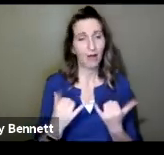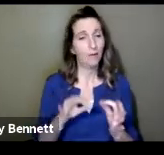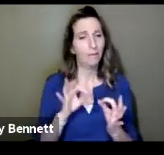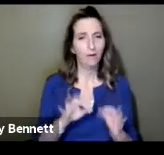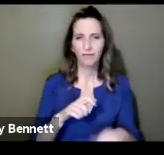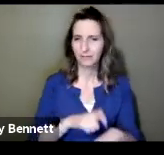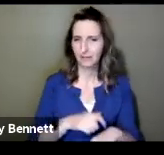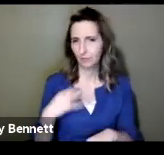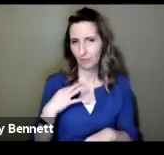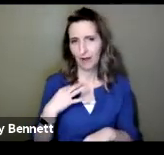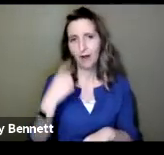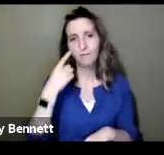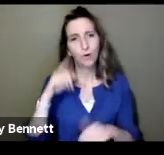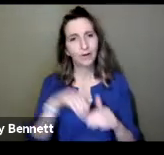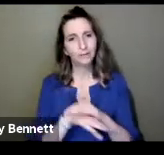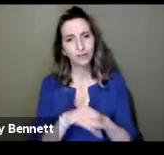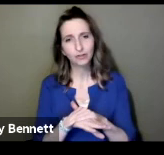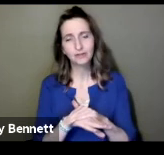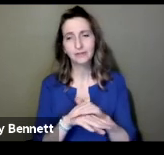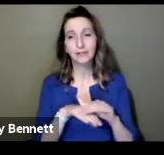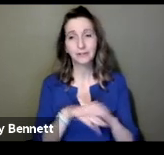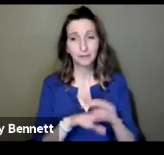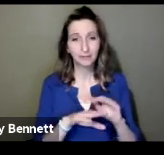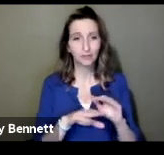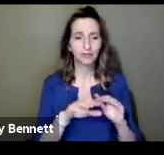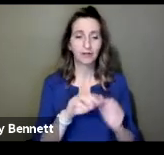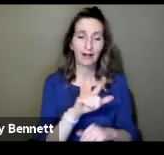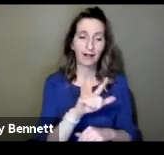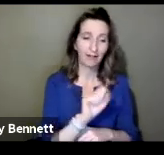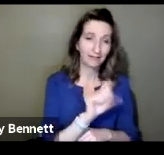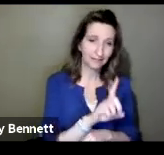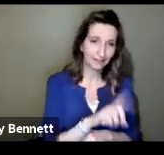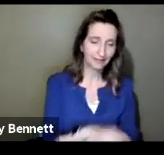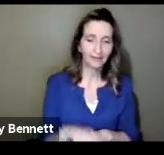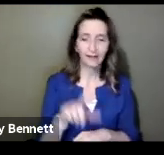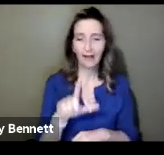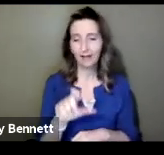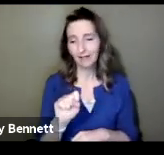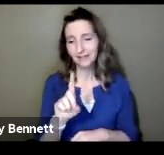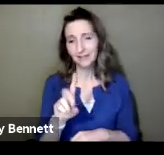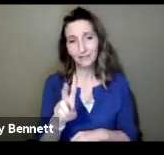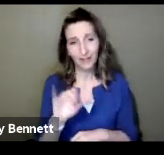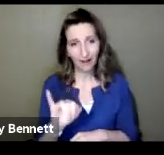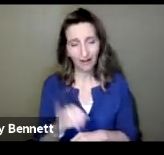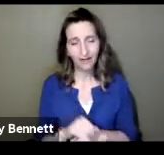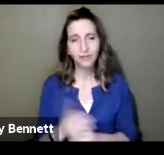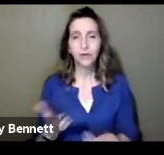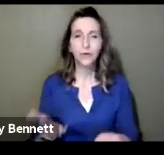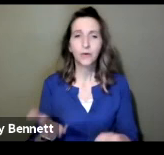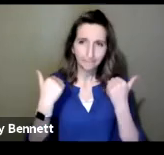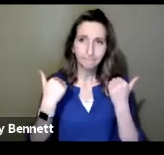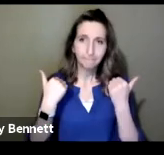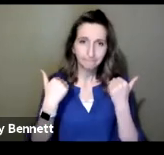apply for admissions to LSD, LSDVI. And so come out